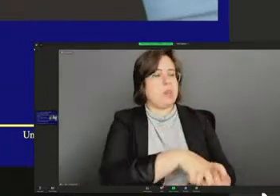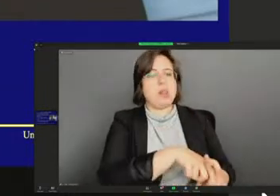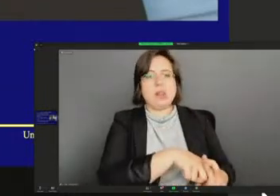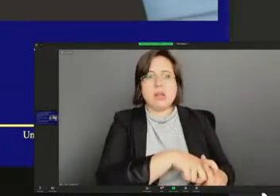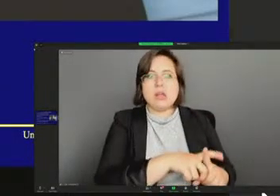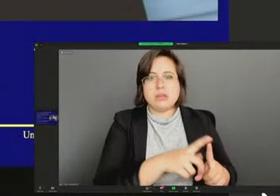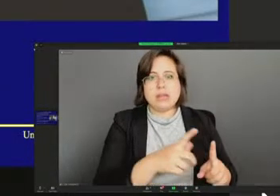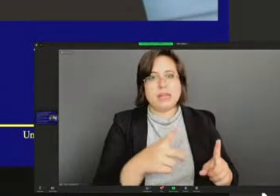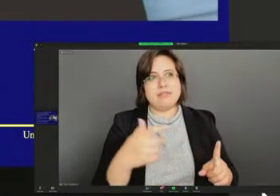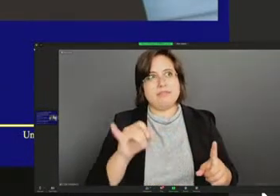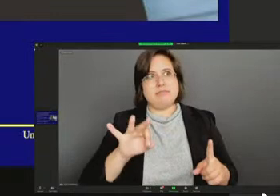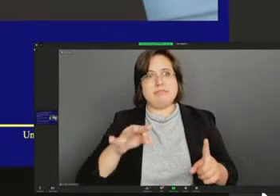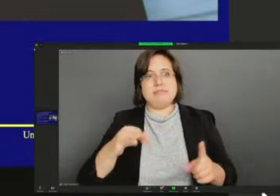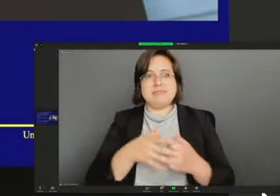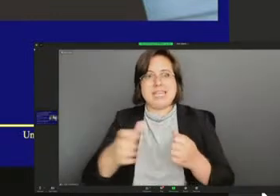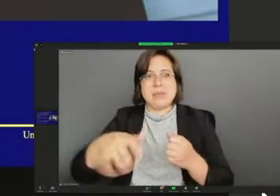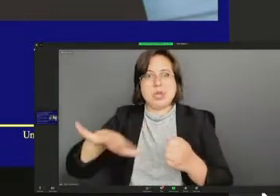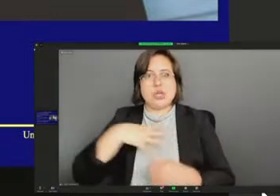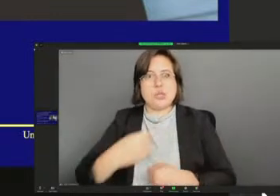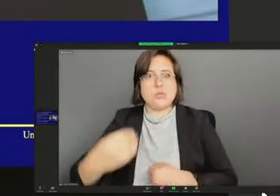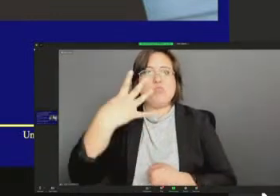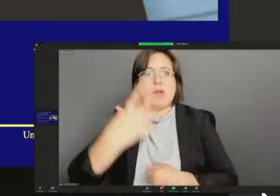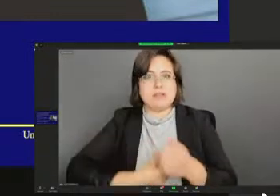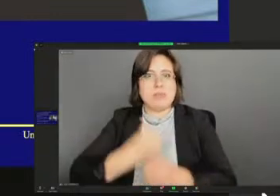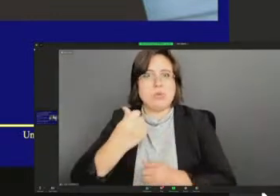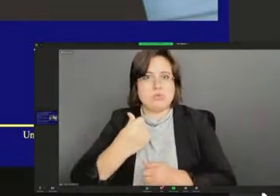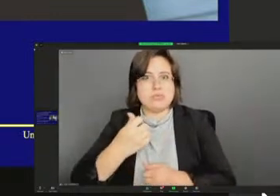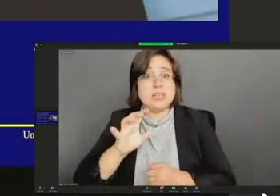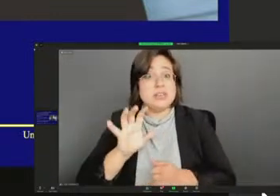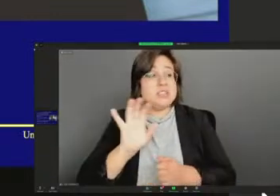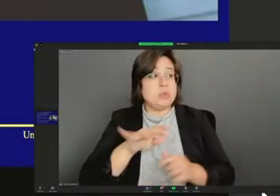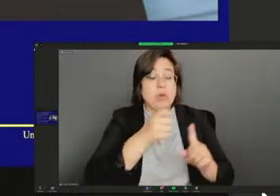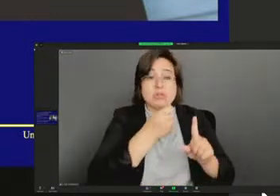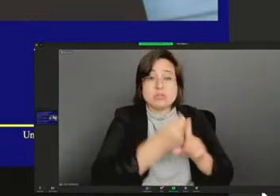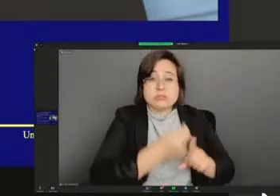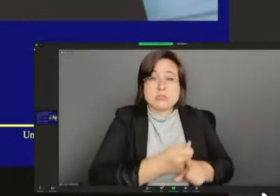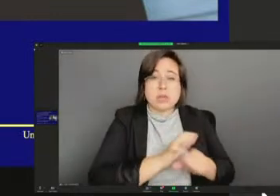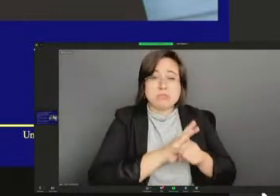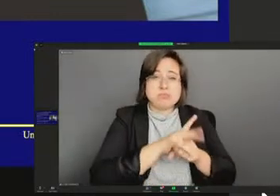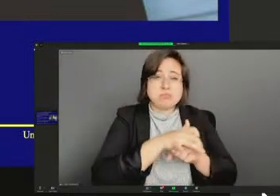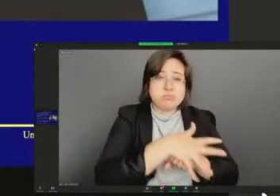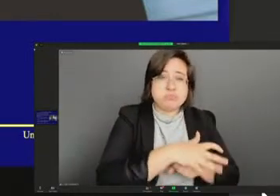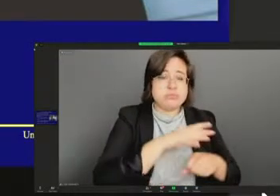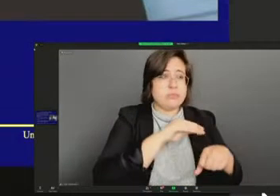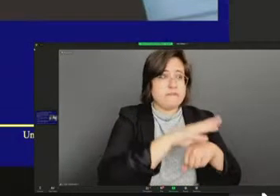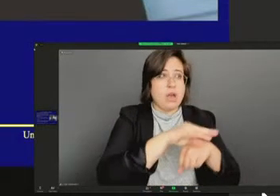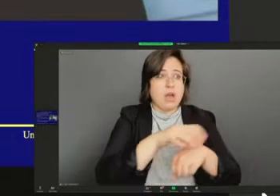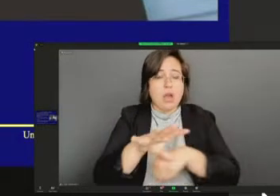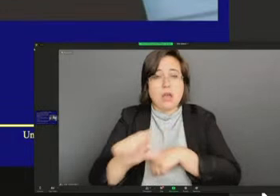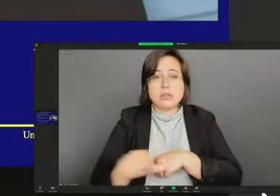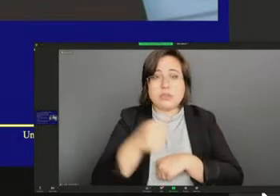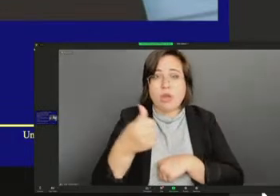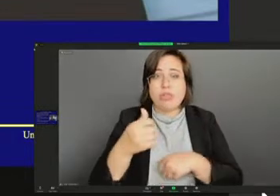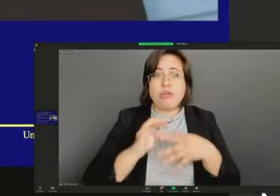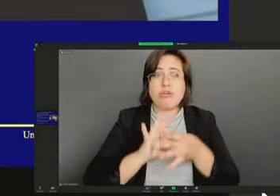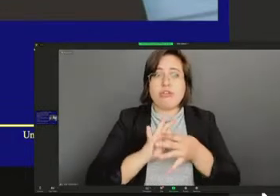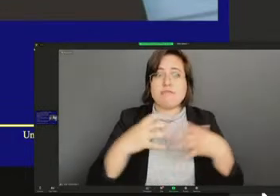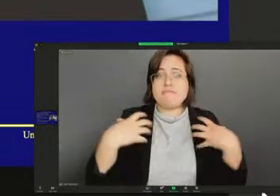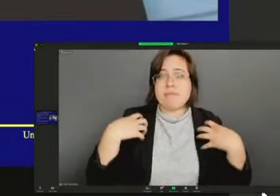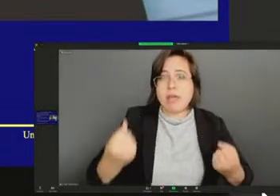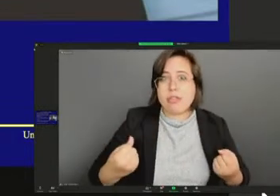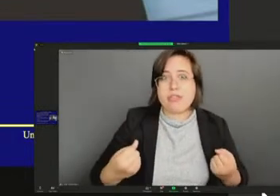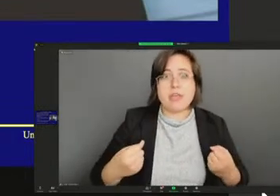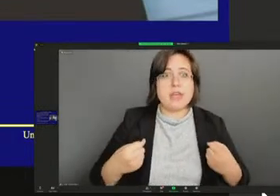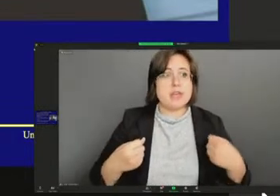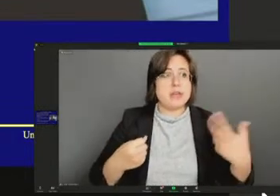So these incidents then have spillover effects potentially on the health